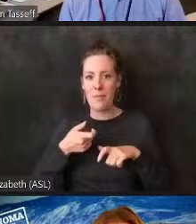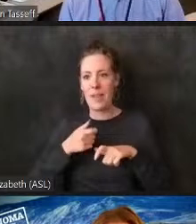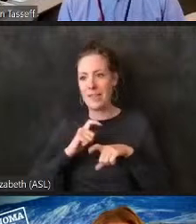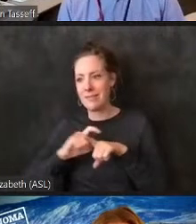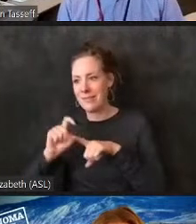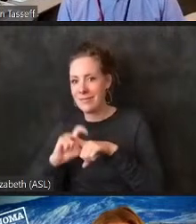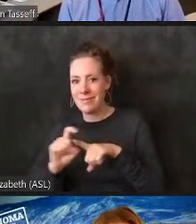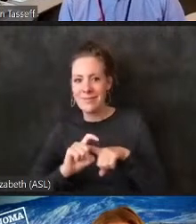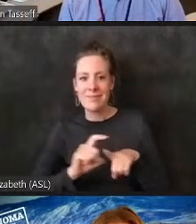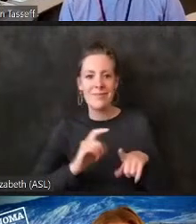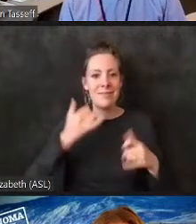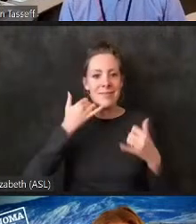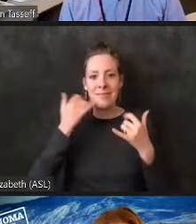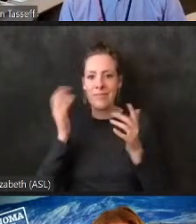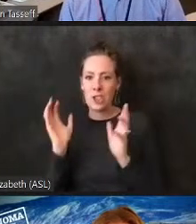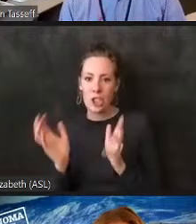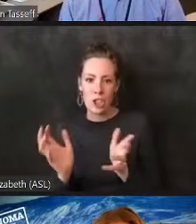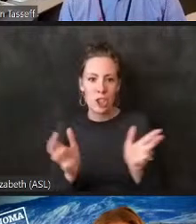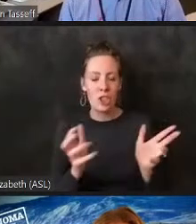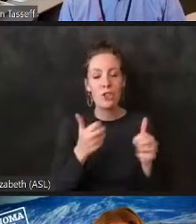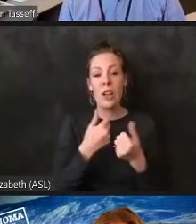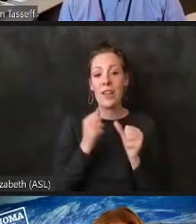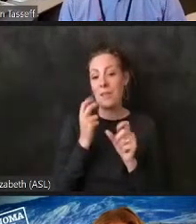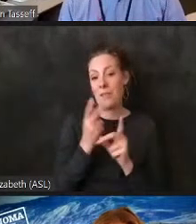esos pacientes.